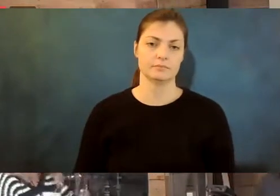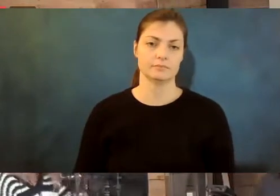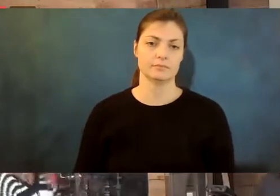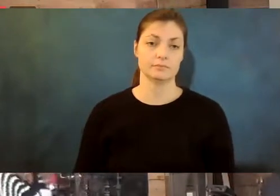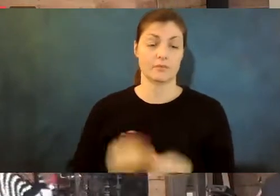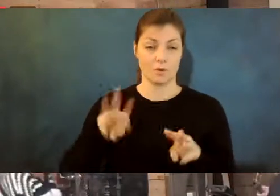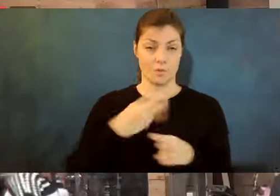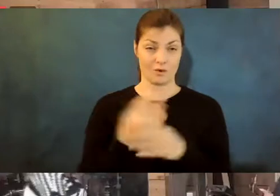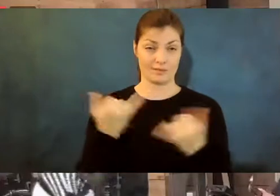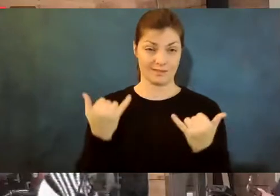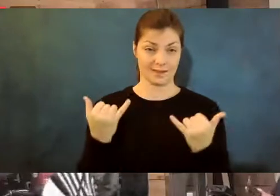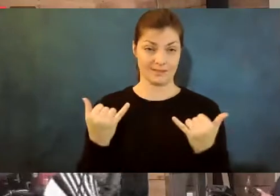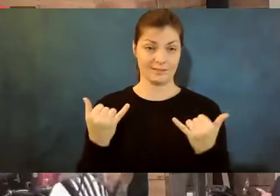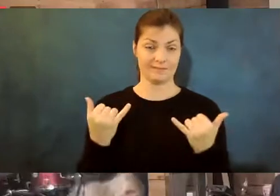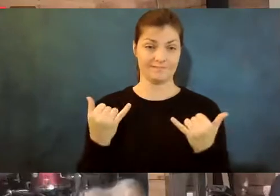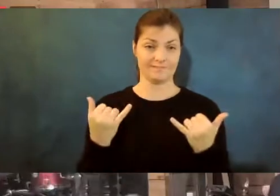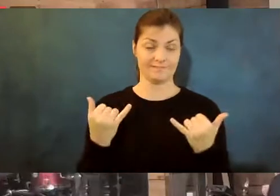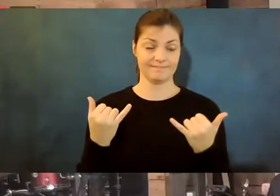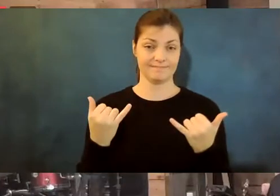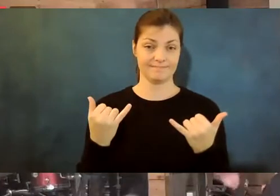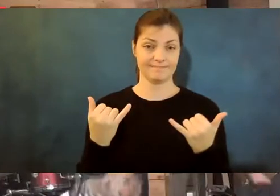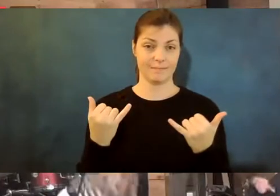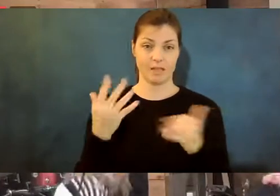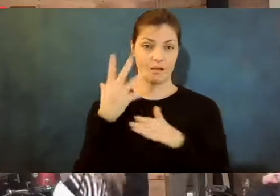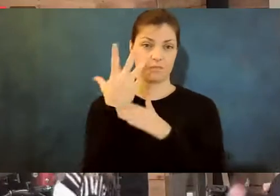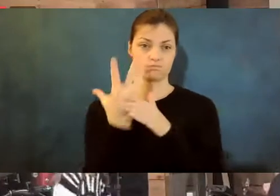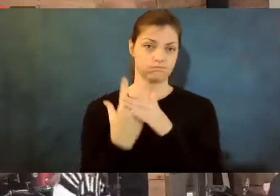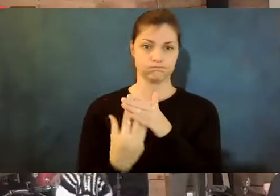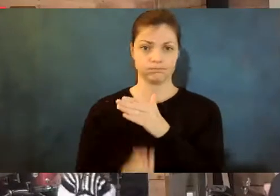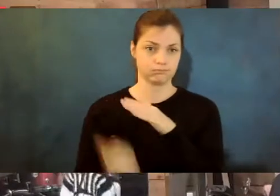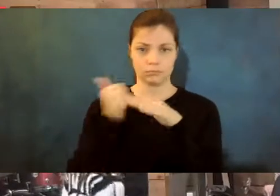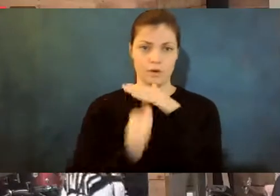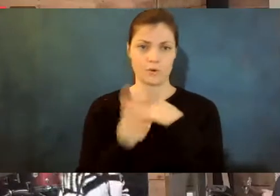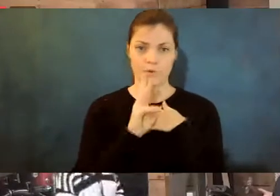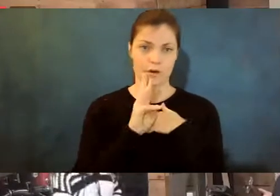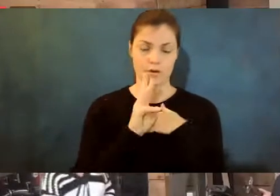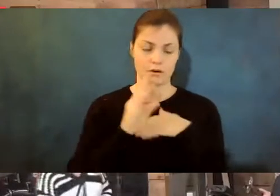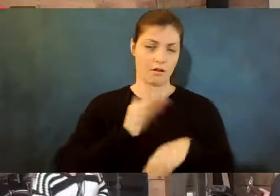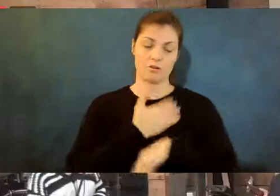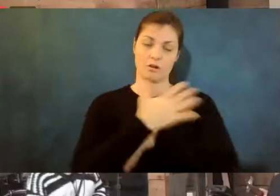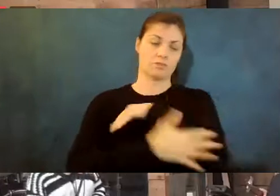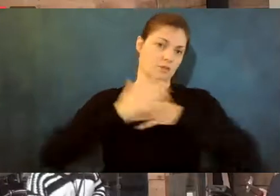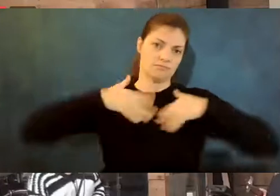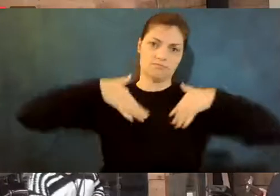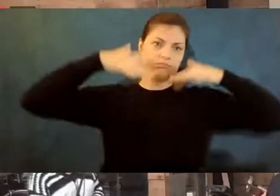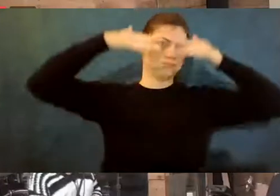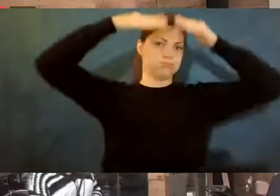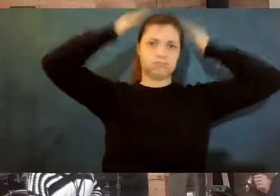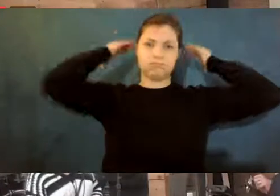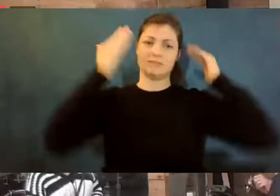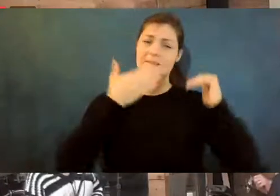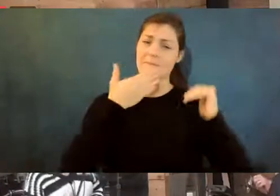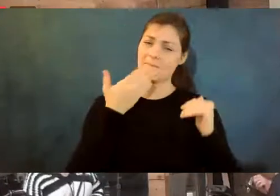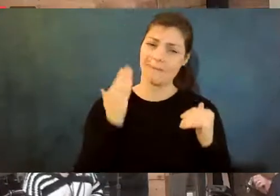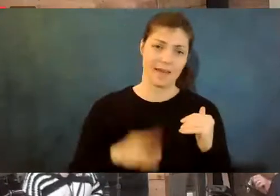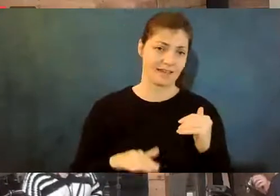The world today is getting sucked under, pushed downstream. Our country is in a bad way. But